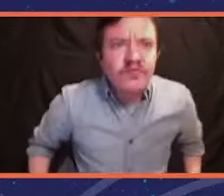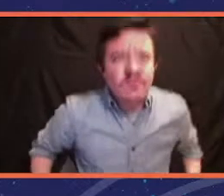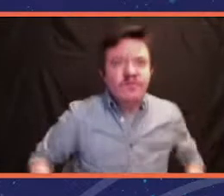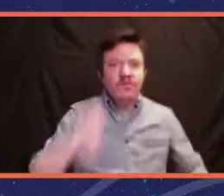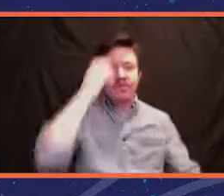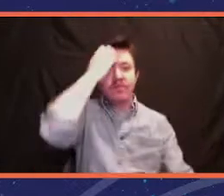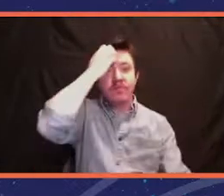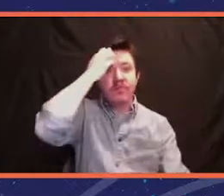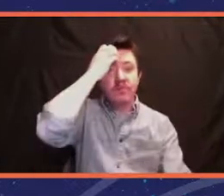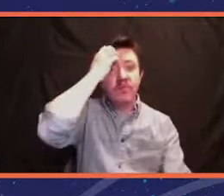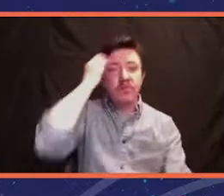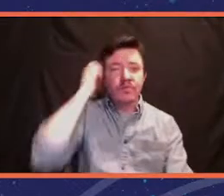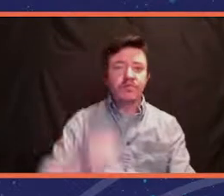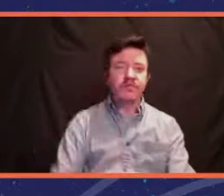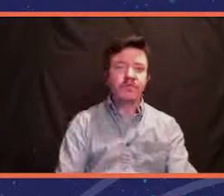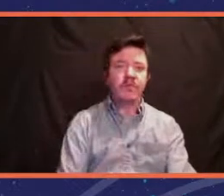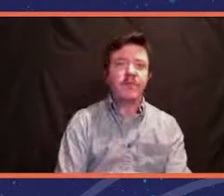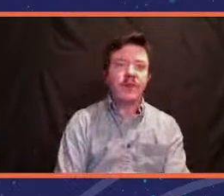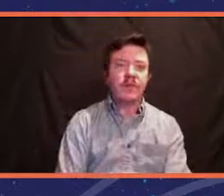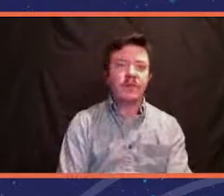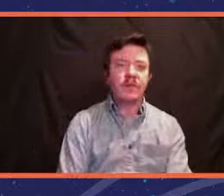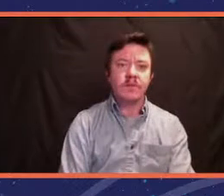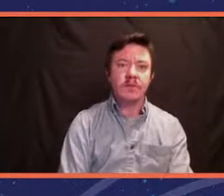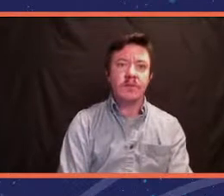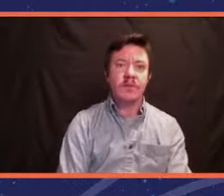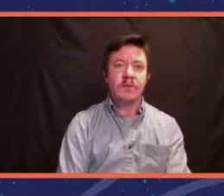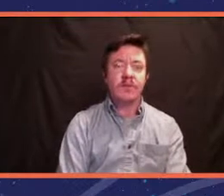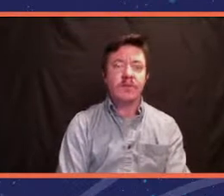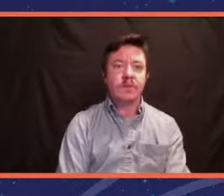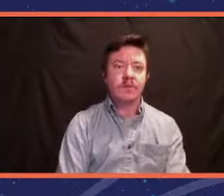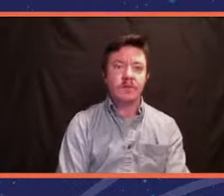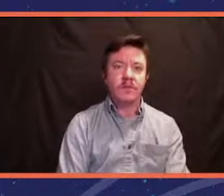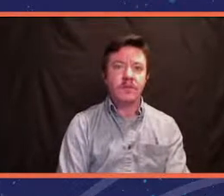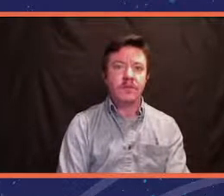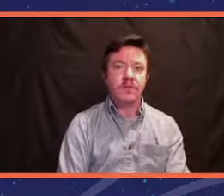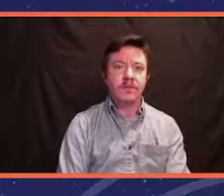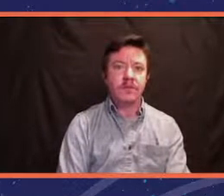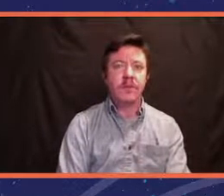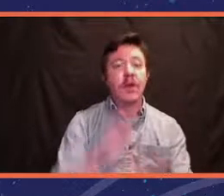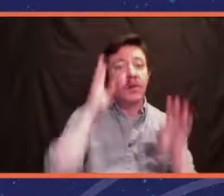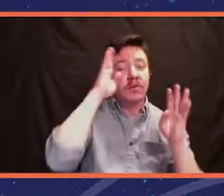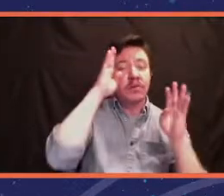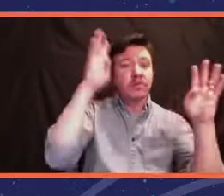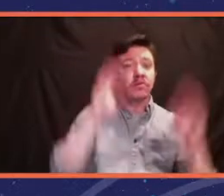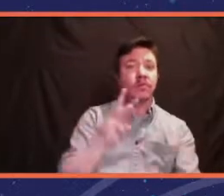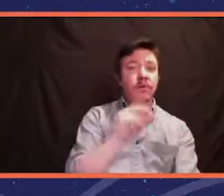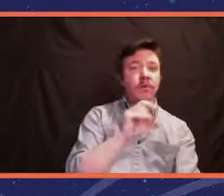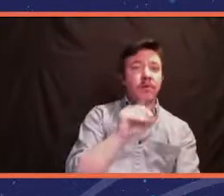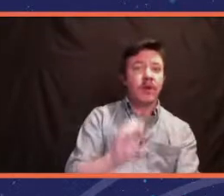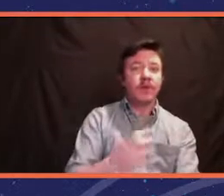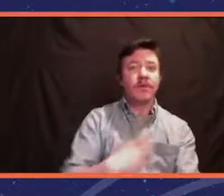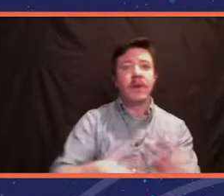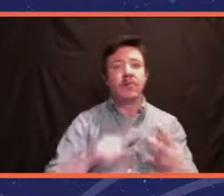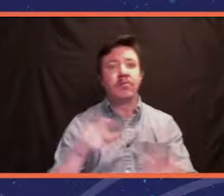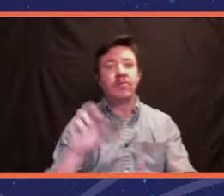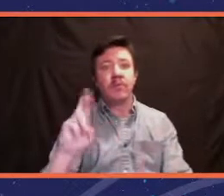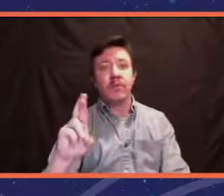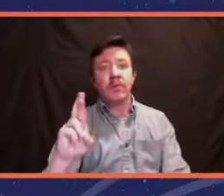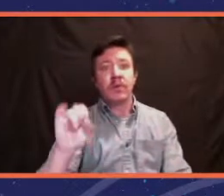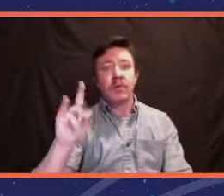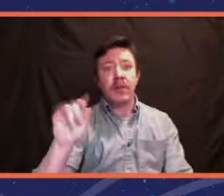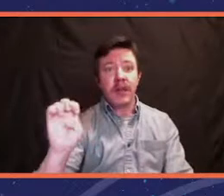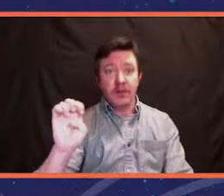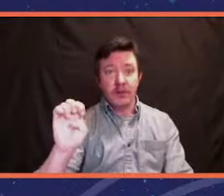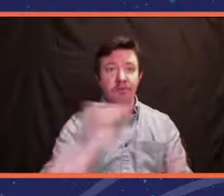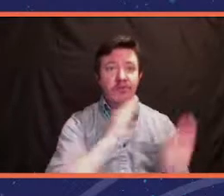So Creative, the Rekindle course series, and our